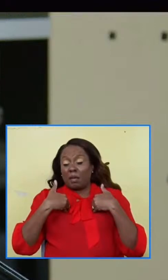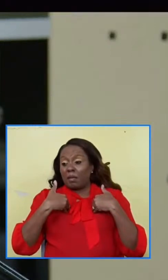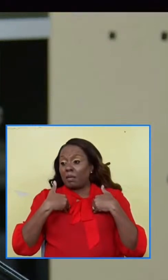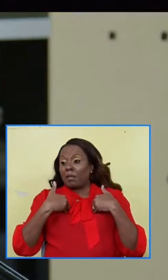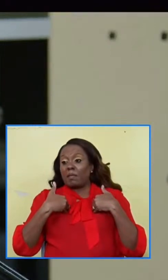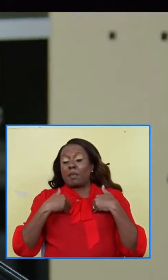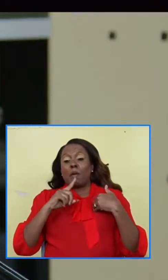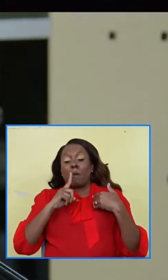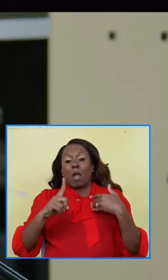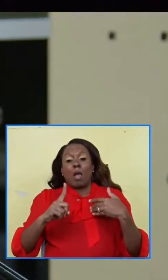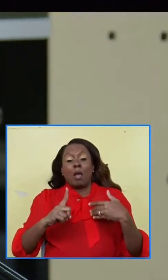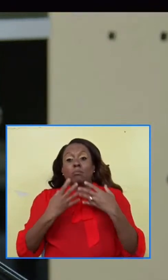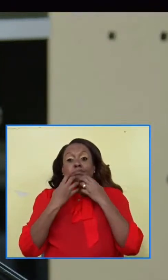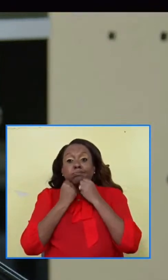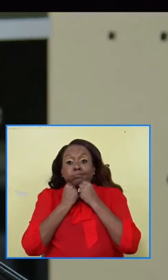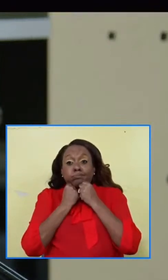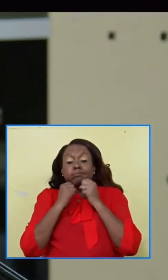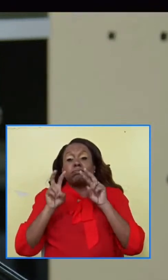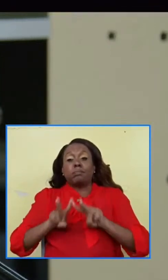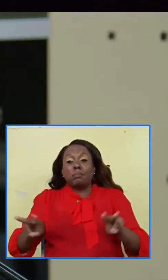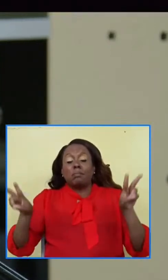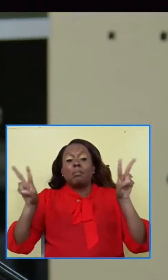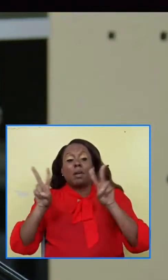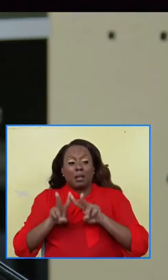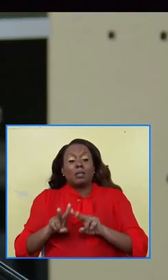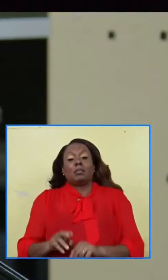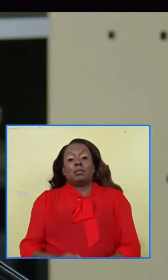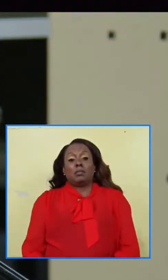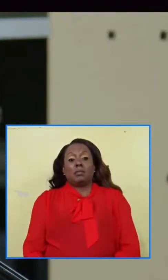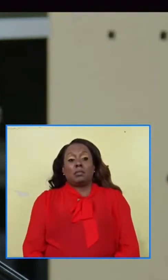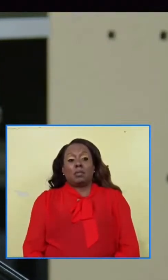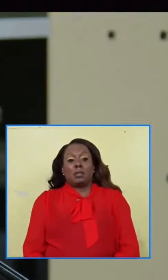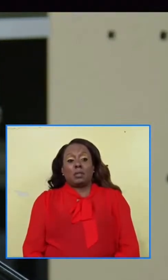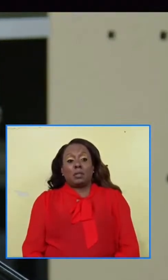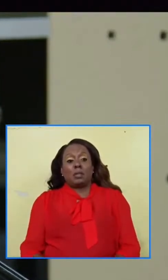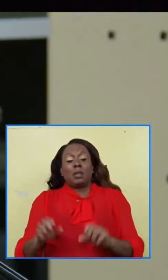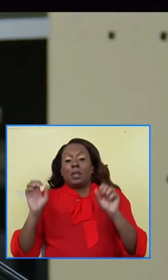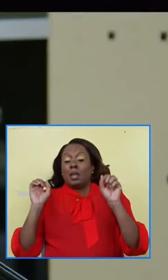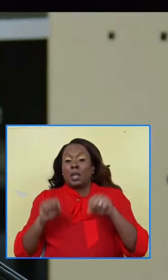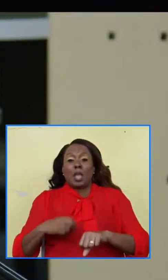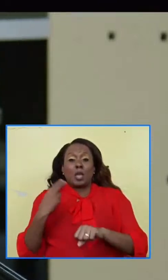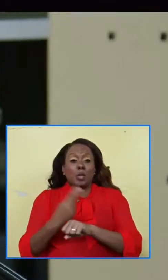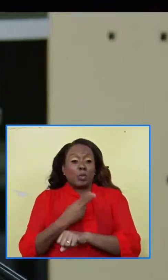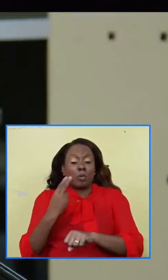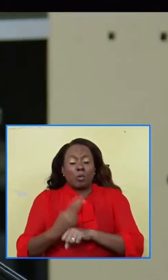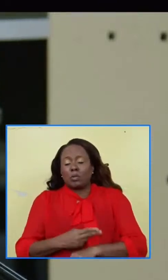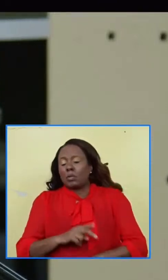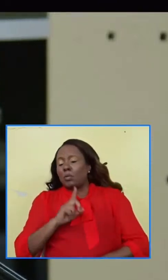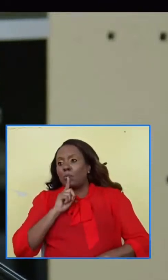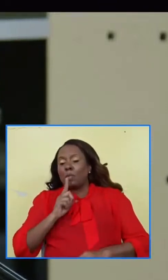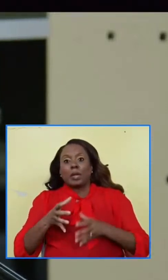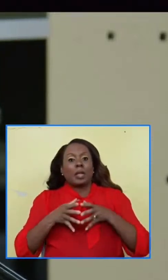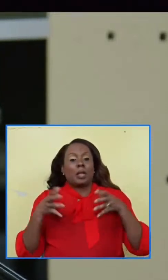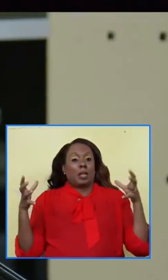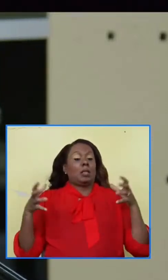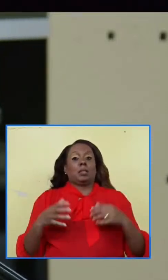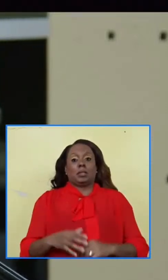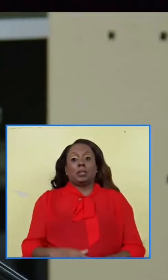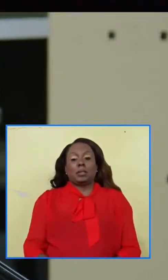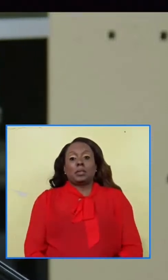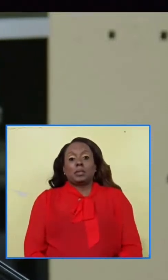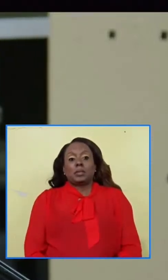in sunlight, which is ridiculously great. But we also